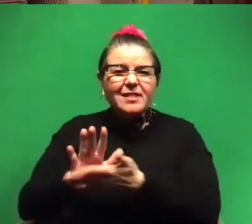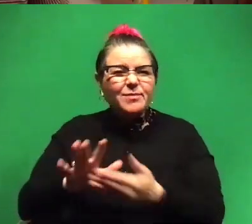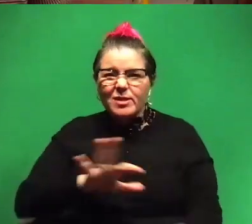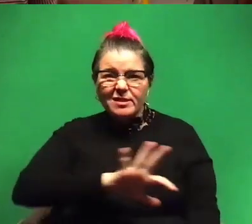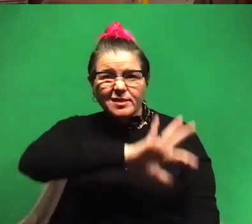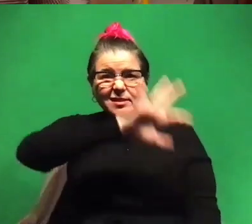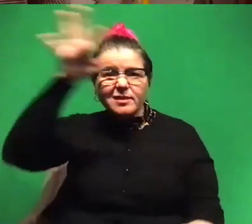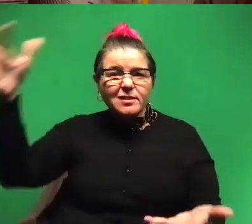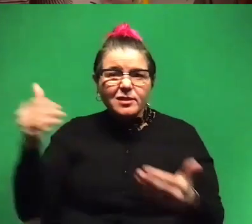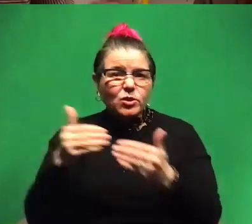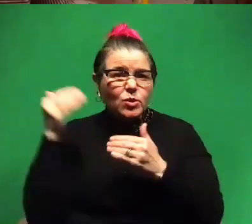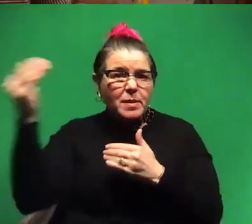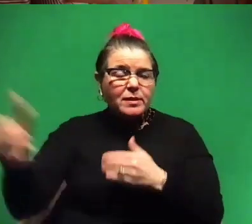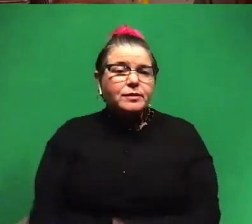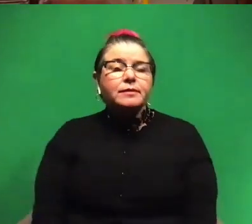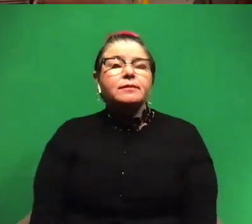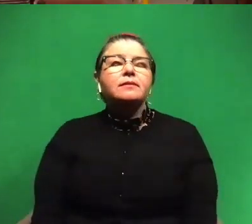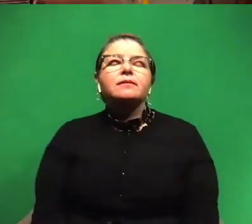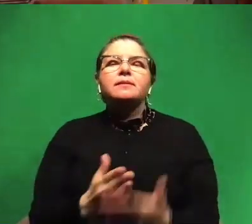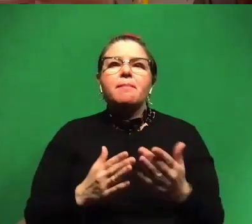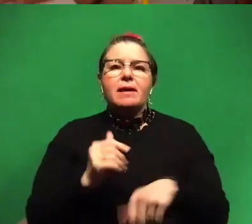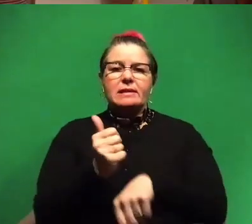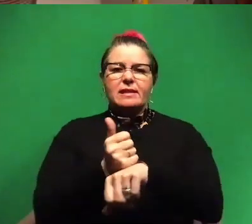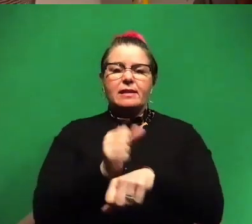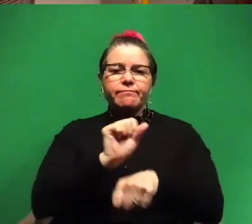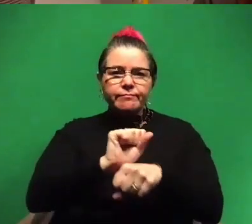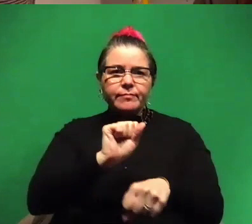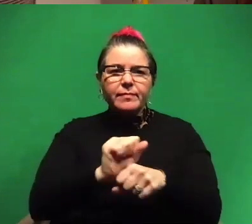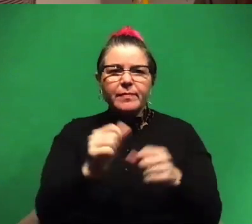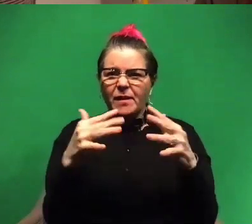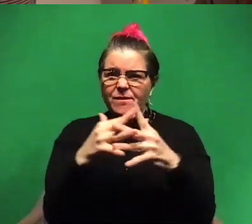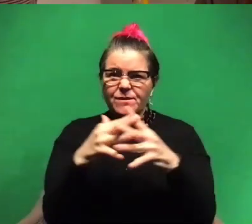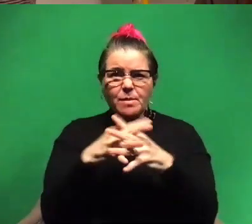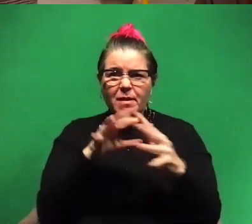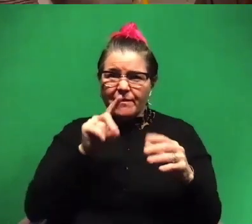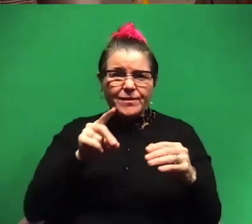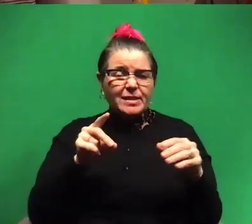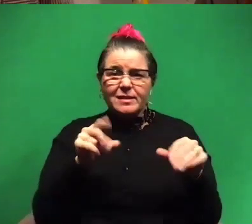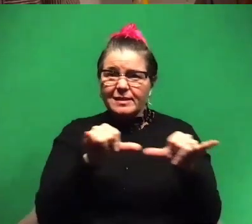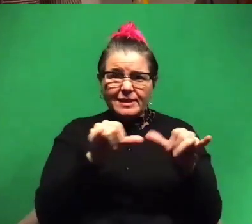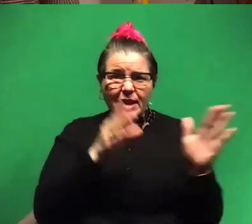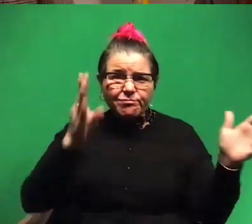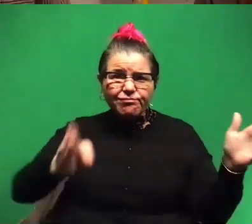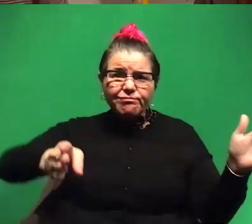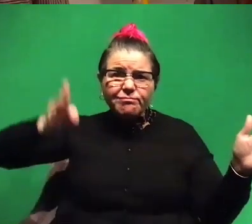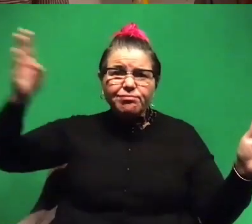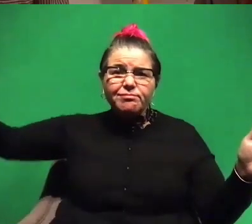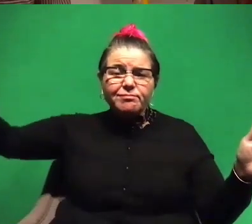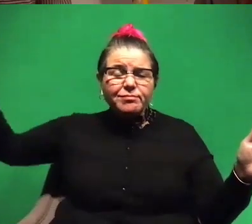right? So some of the sites that I work on, there's football fields and football fields full of this stuff.